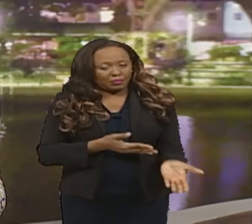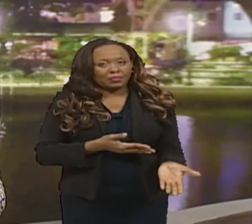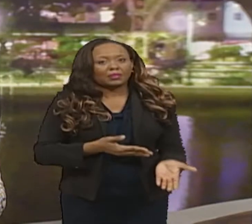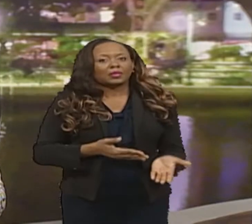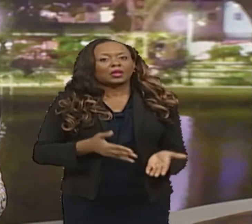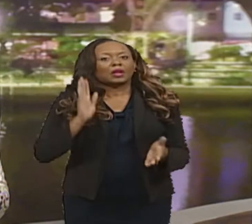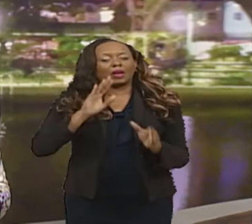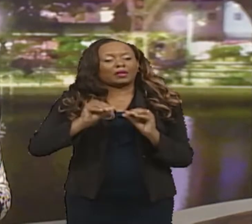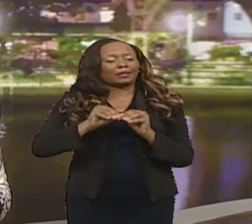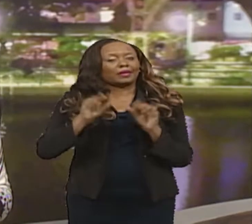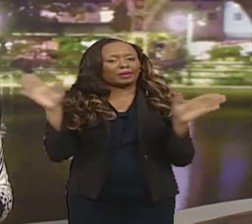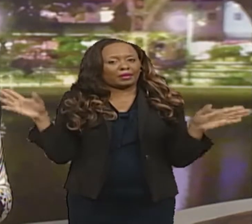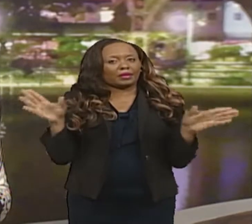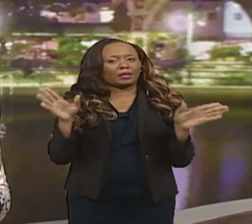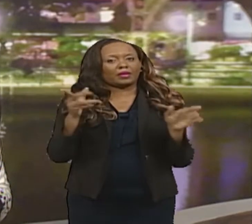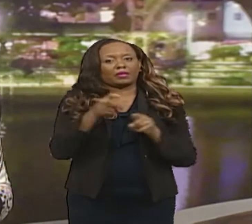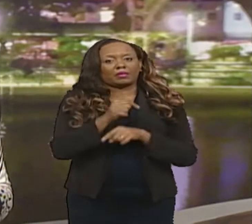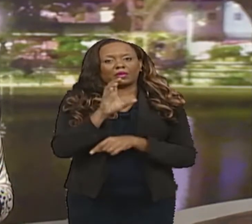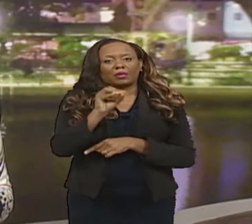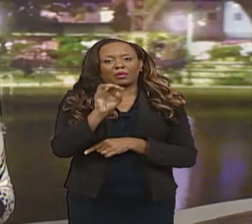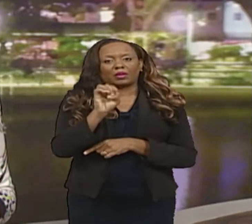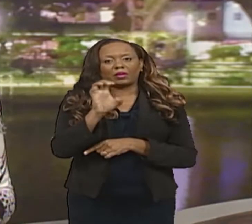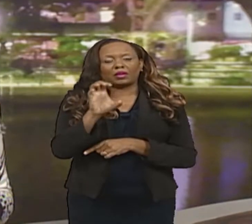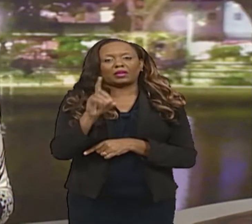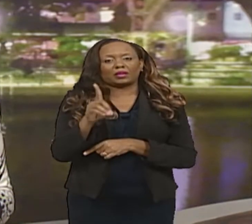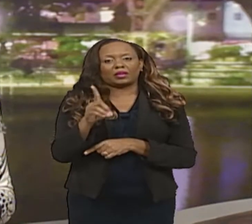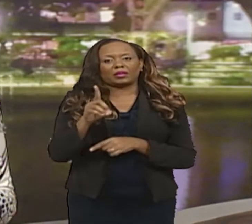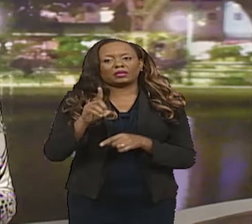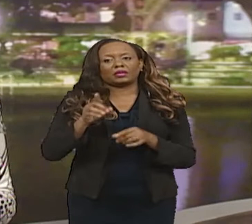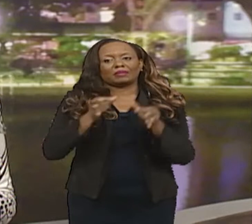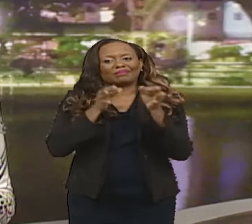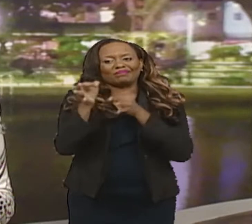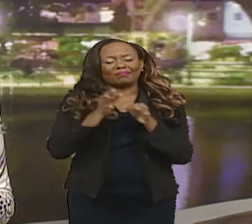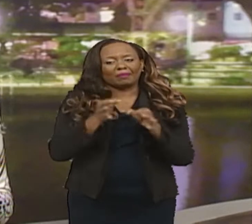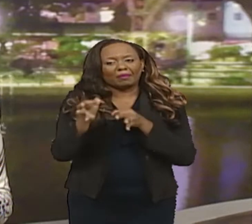will be forthcoming from the OECD very shortly.